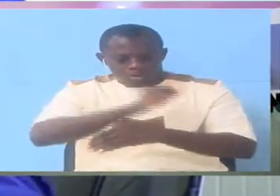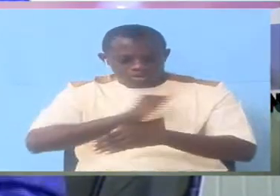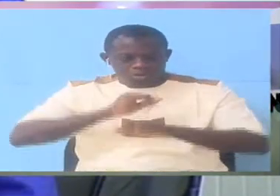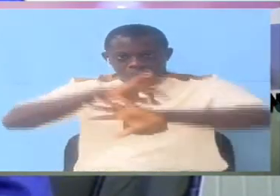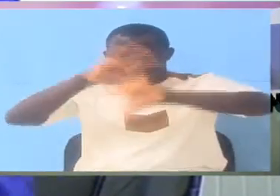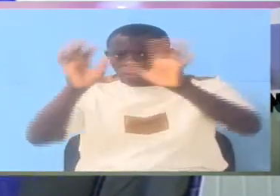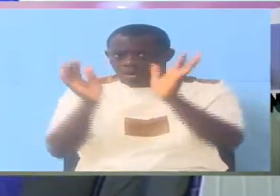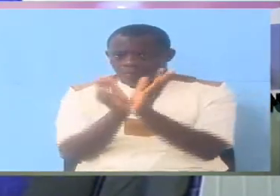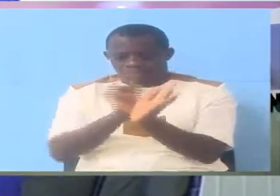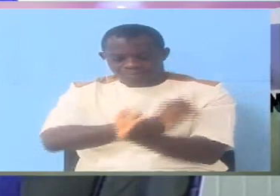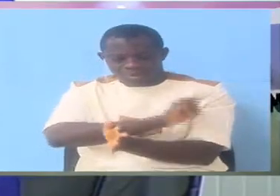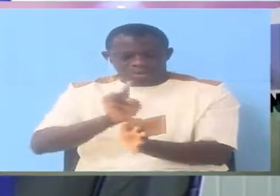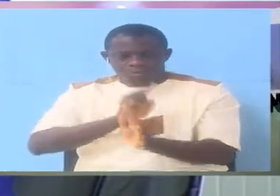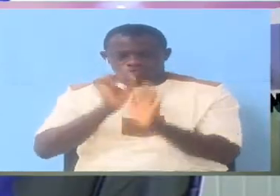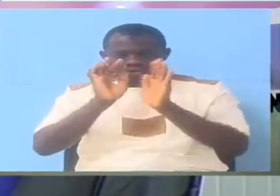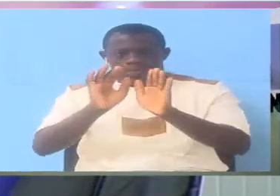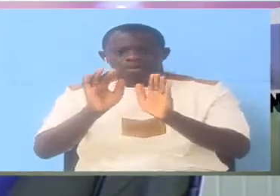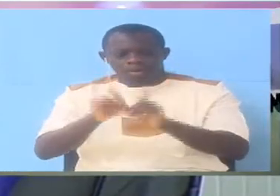stopped.